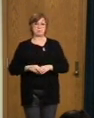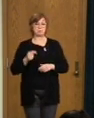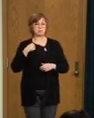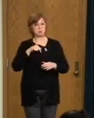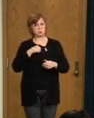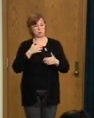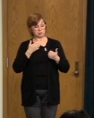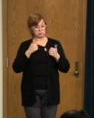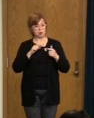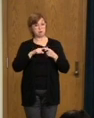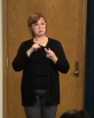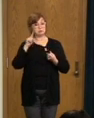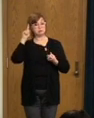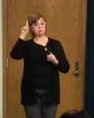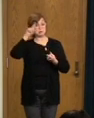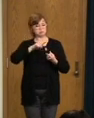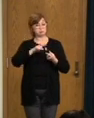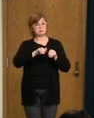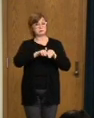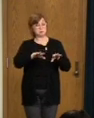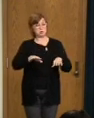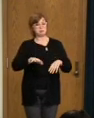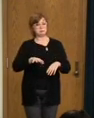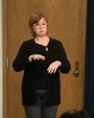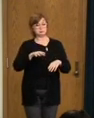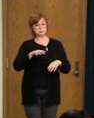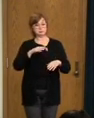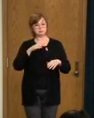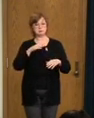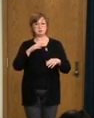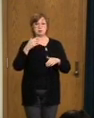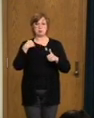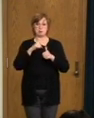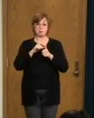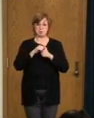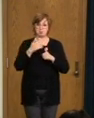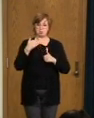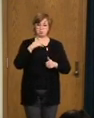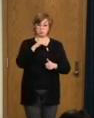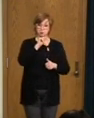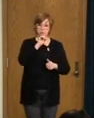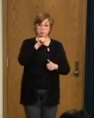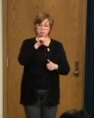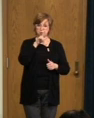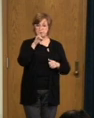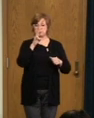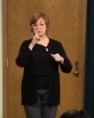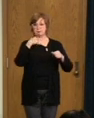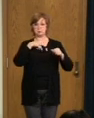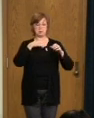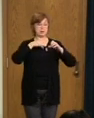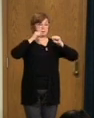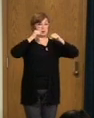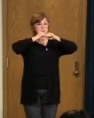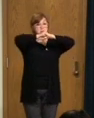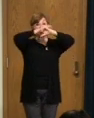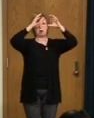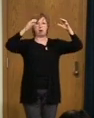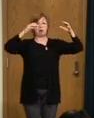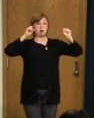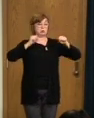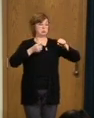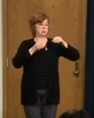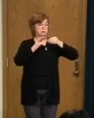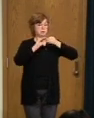fairly ambitious manner. And I think if you look back to November 27th and where the modeling said we could be today versus where